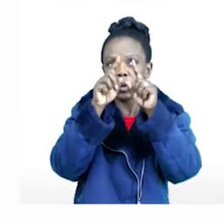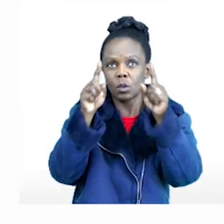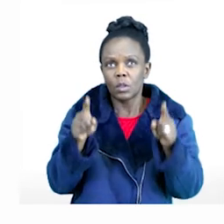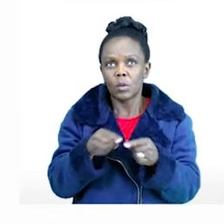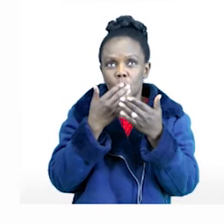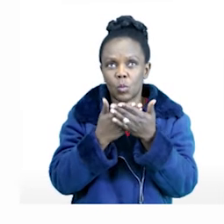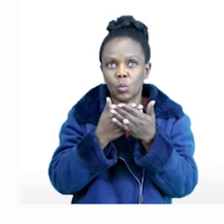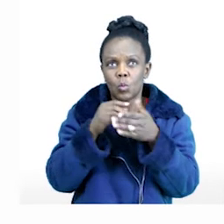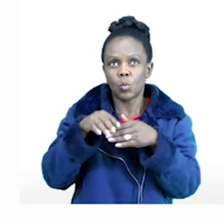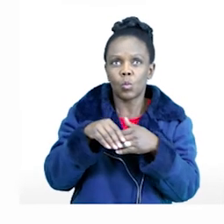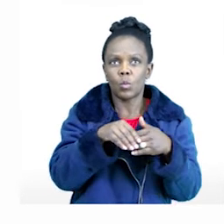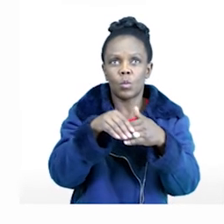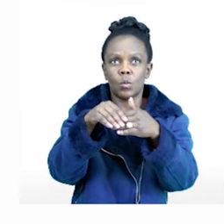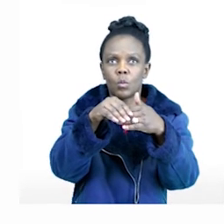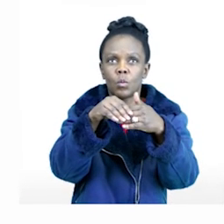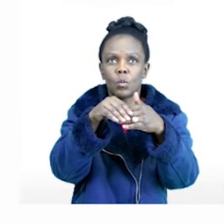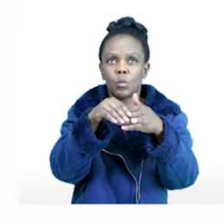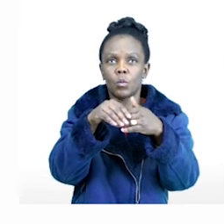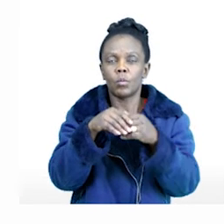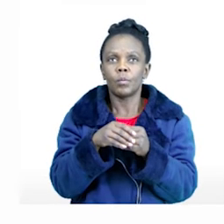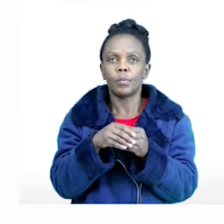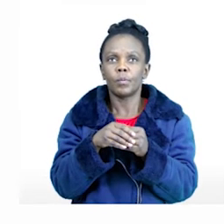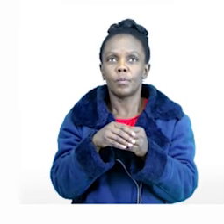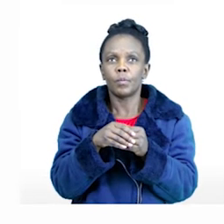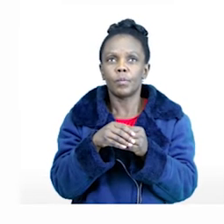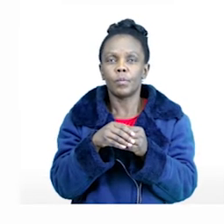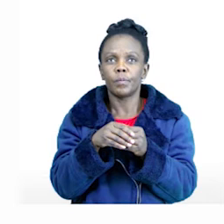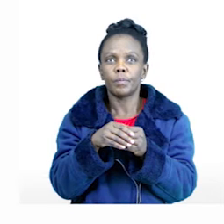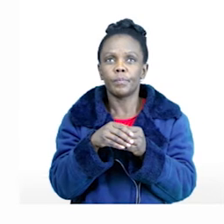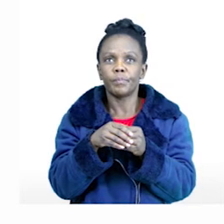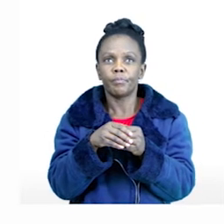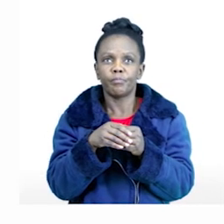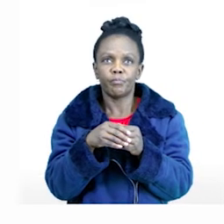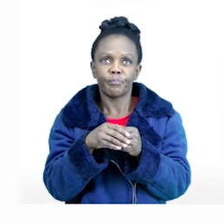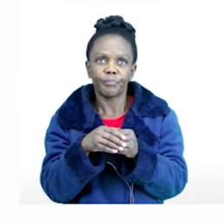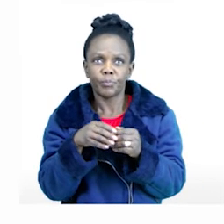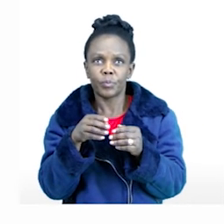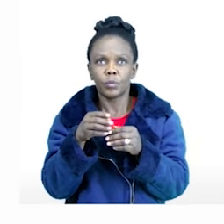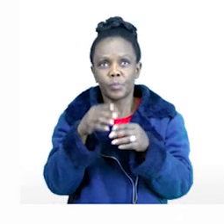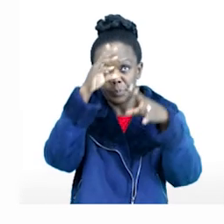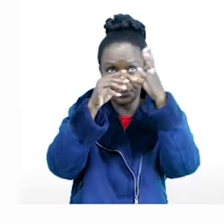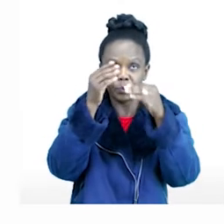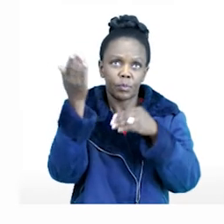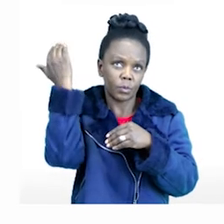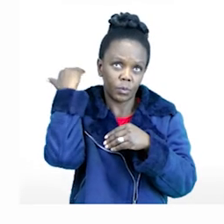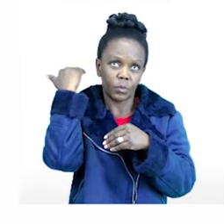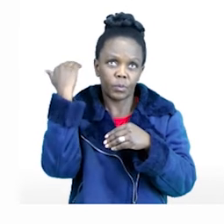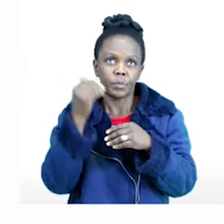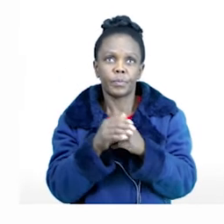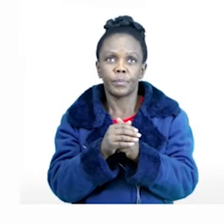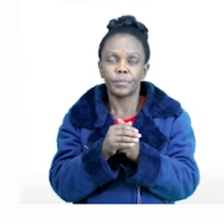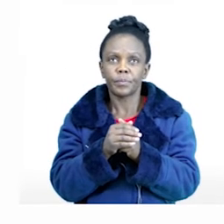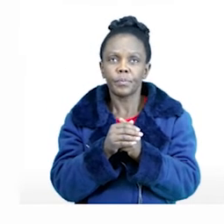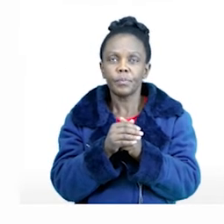travel. Remember, these things we spoke about them before in previous lessons. In the pattern box, we have